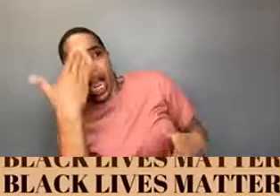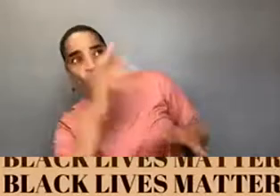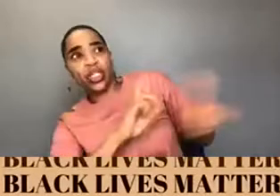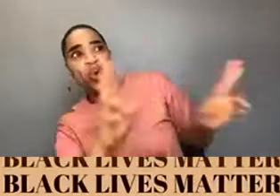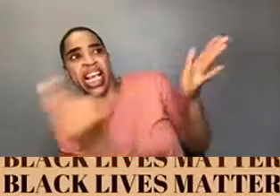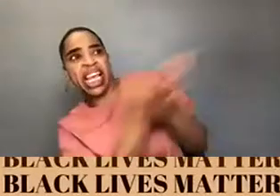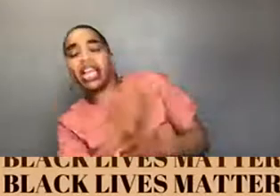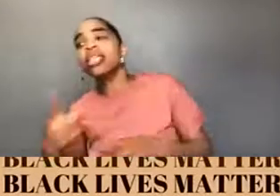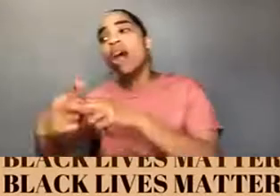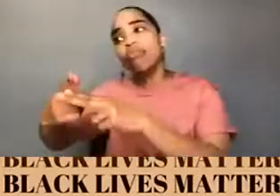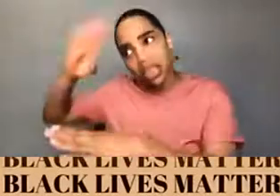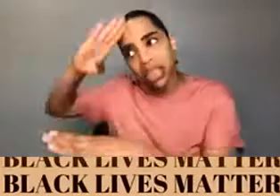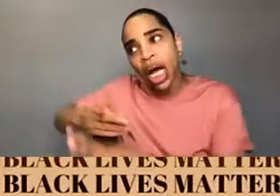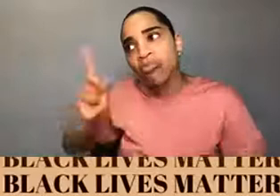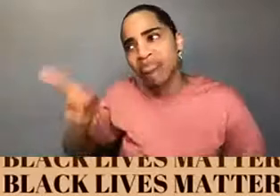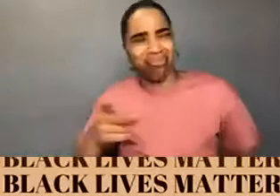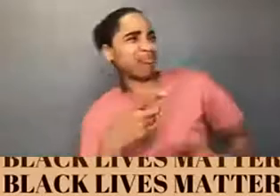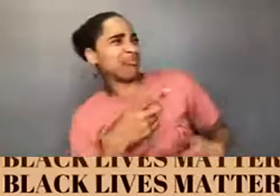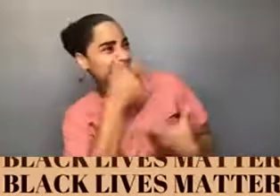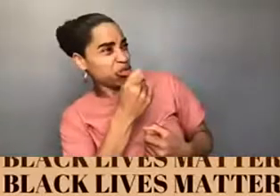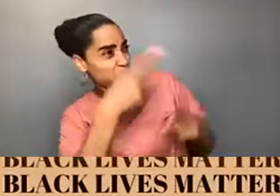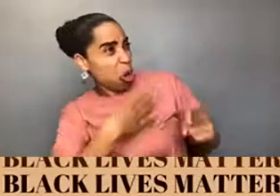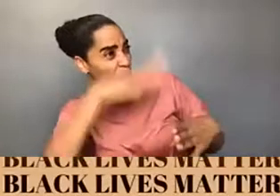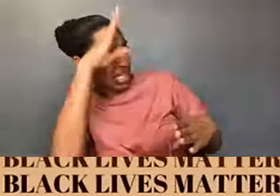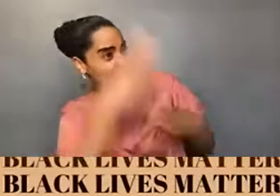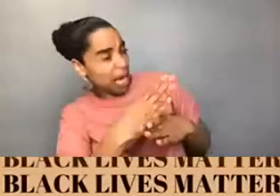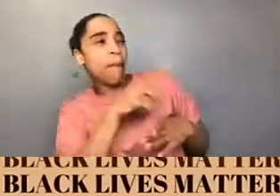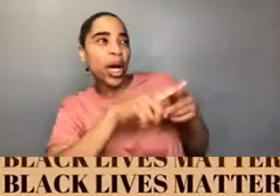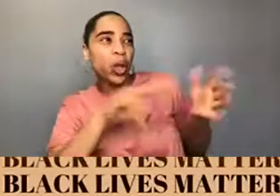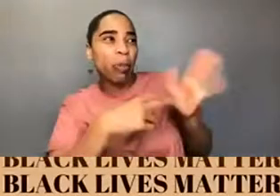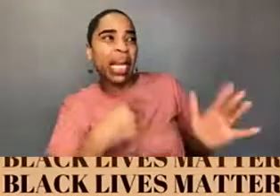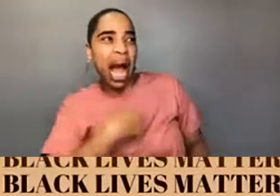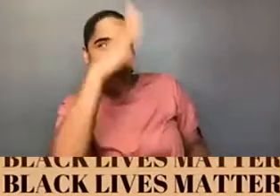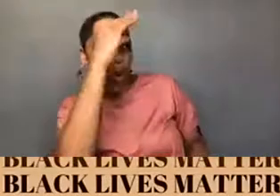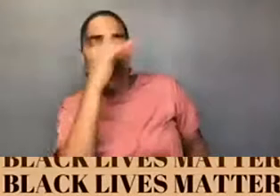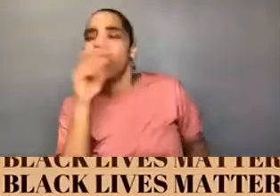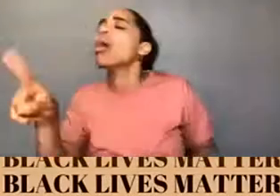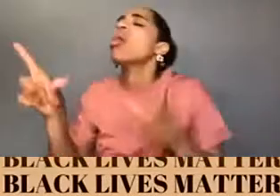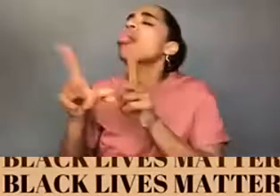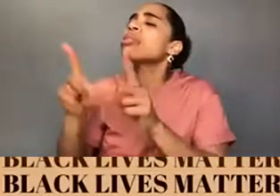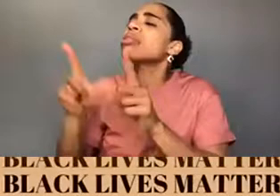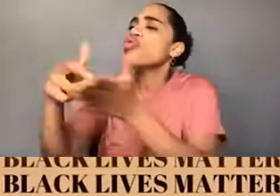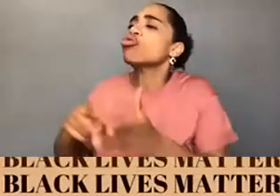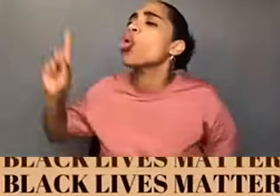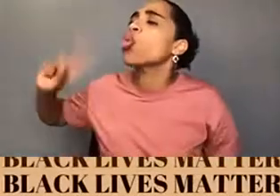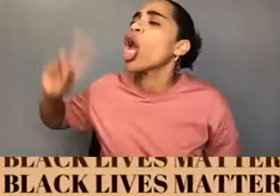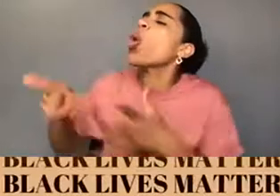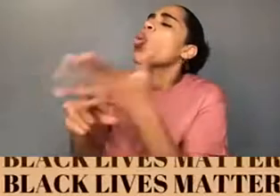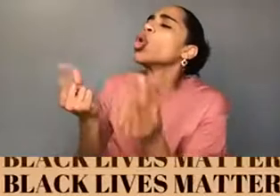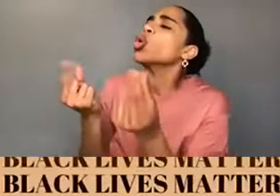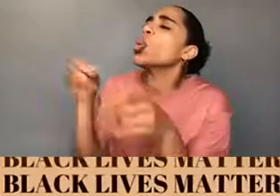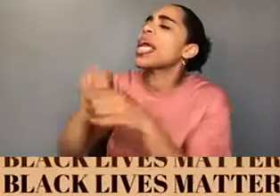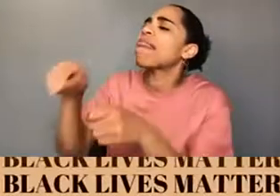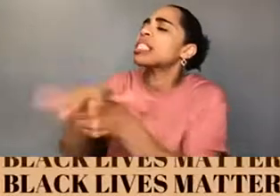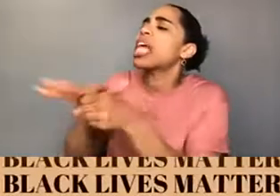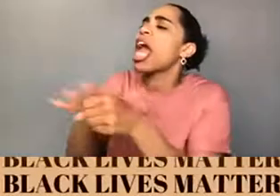me son, and I thought to myself, that's an interesting way of pronouncing boy. He asked me for my license, registration, wants to know what I'm doing in this neighborhood,